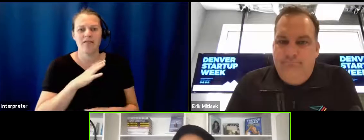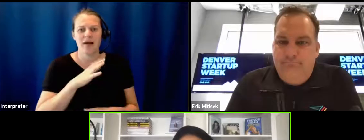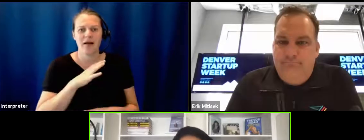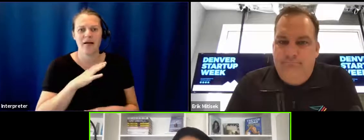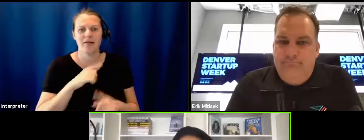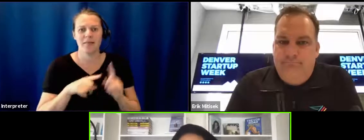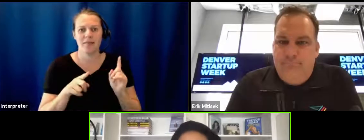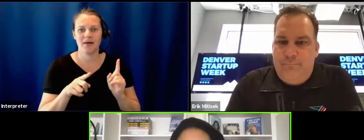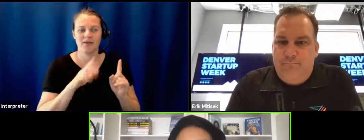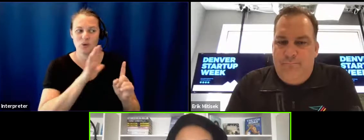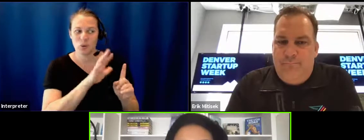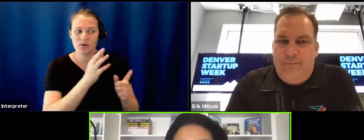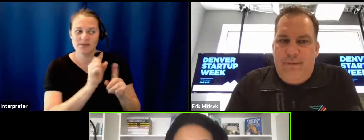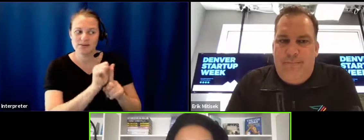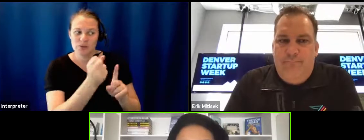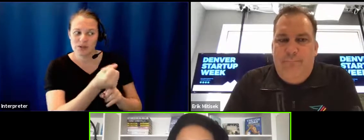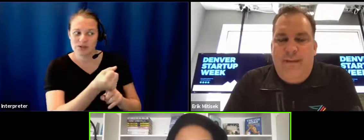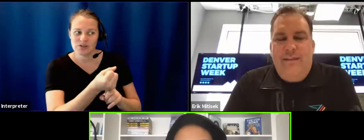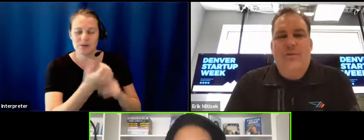thing to you?